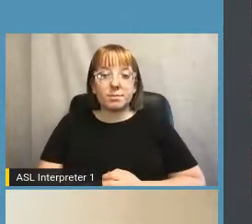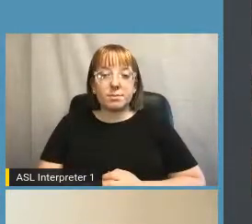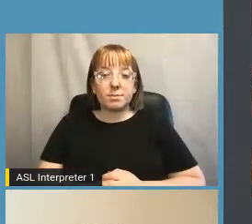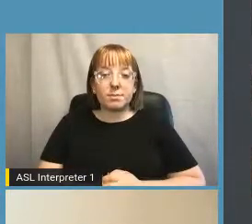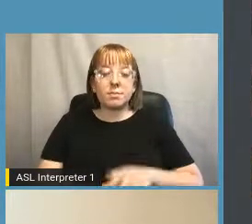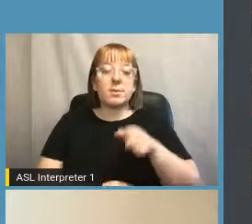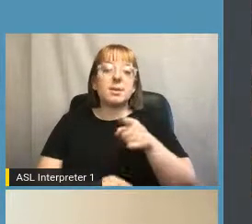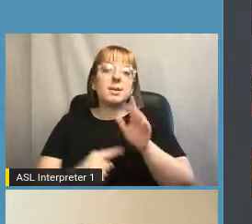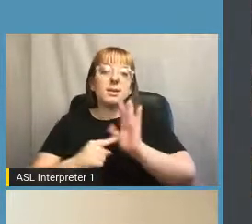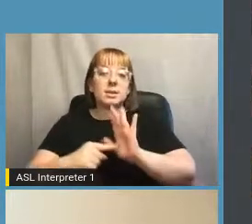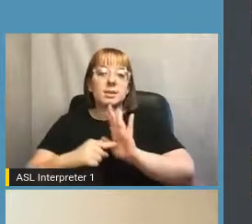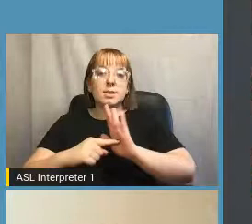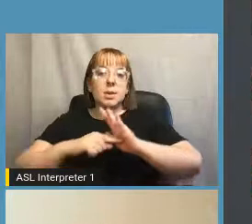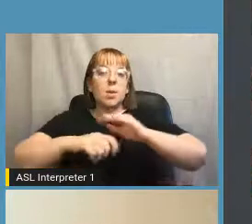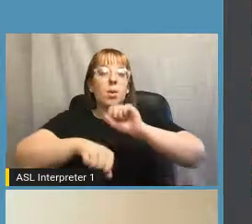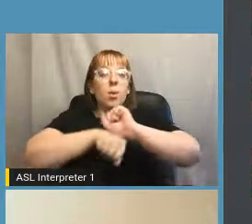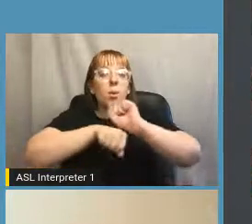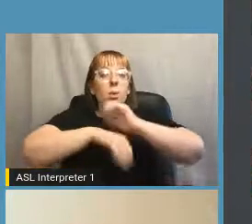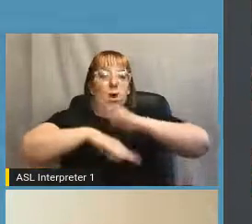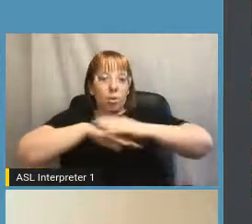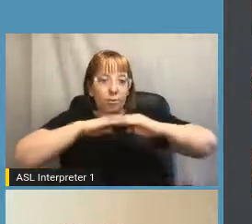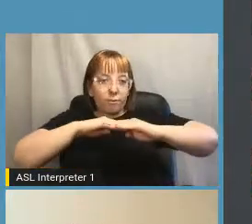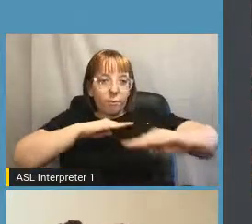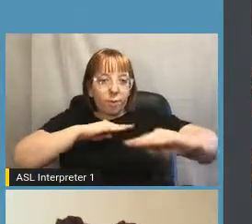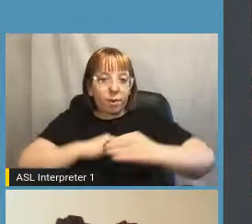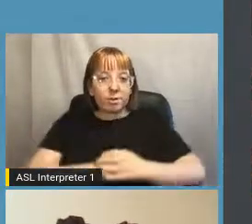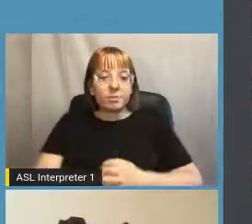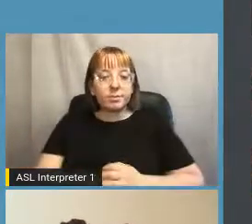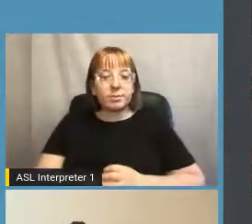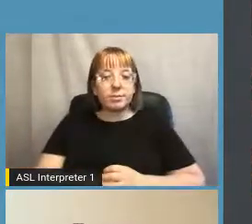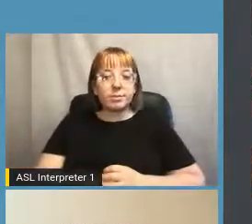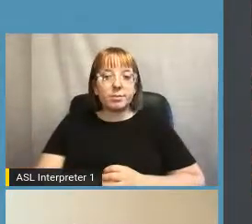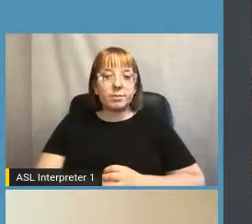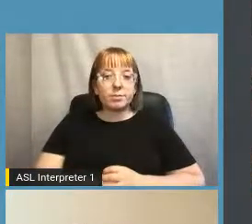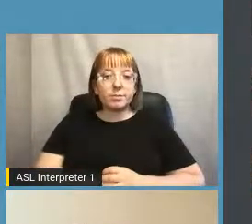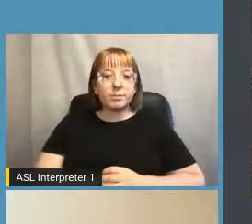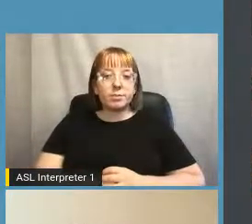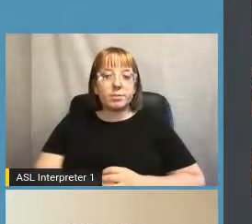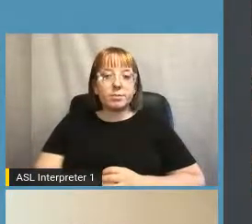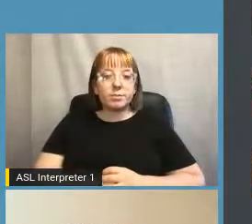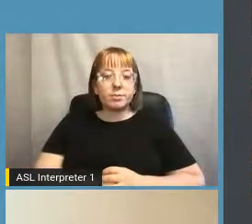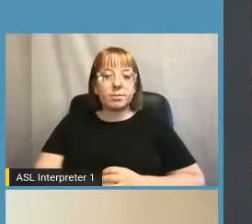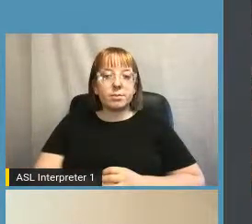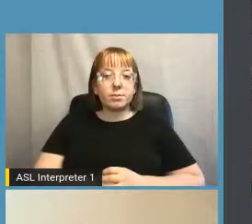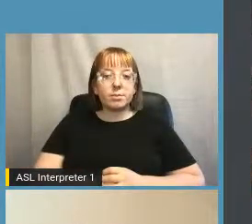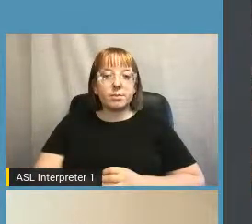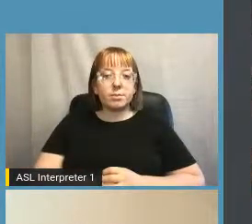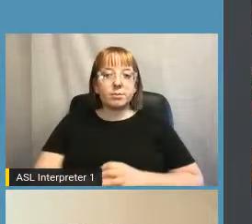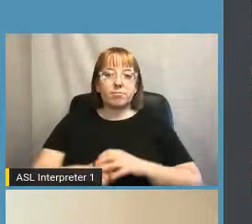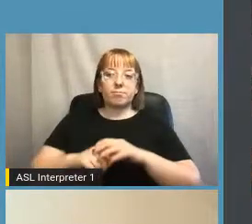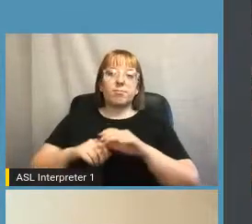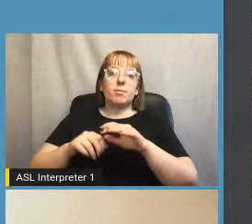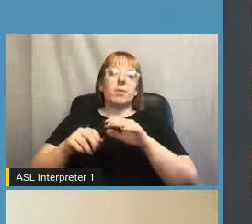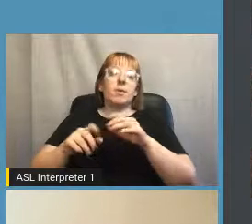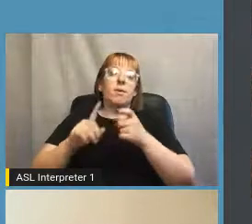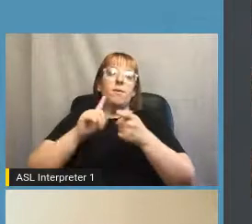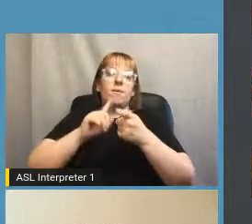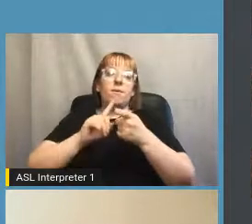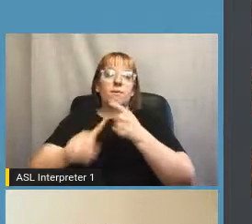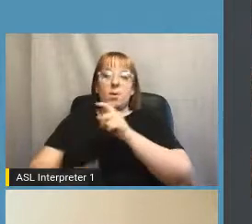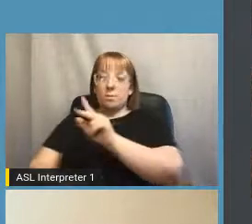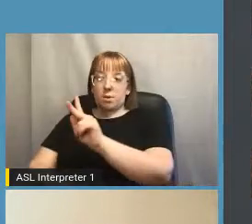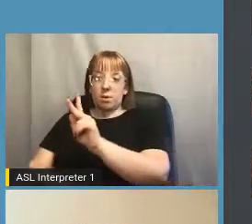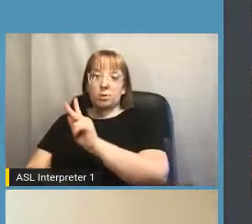work on the floor. So in some of these the templates that you could get from Kunstmatrix, you can actually create